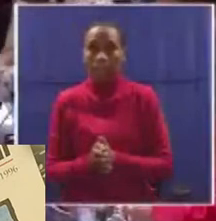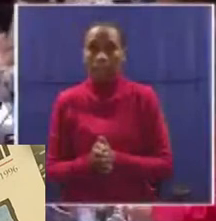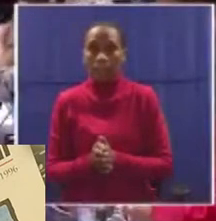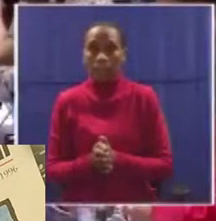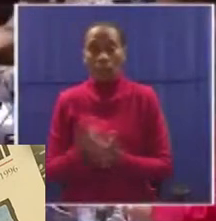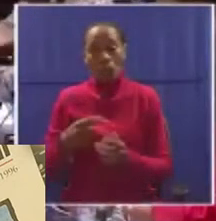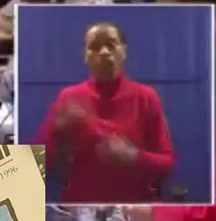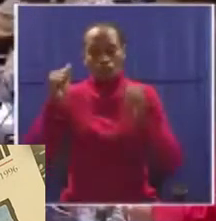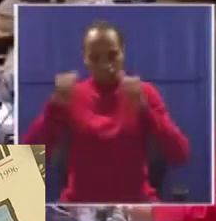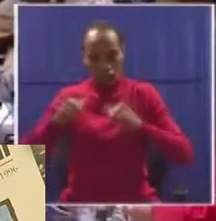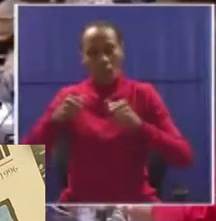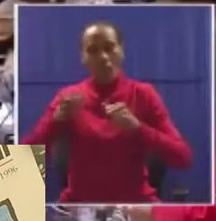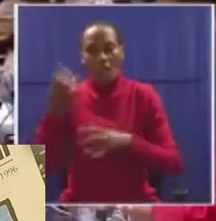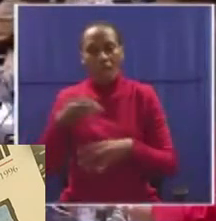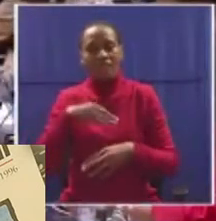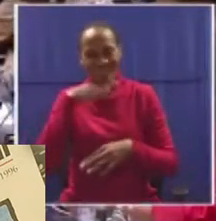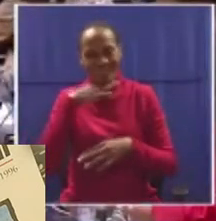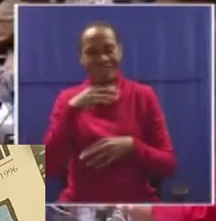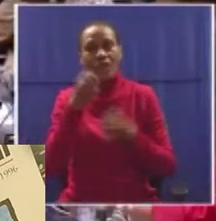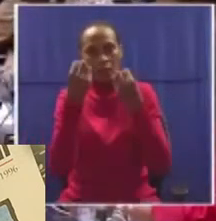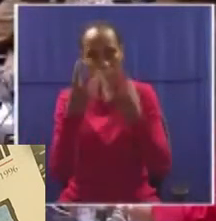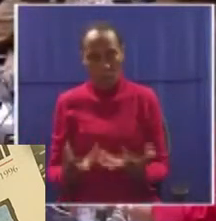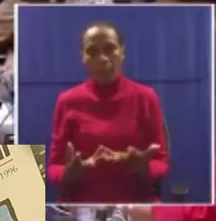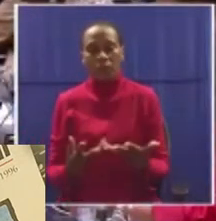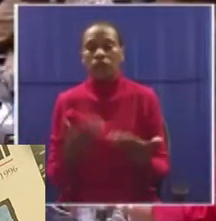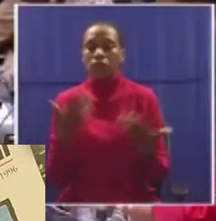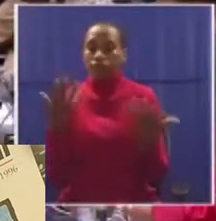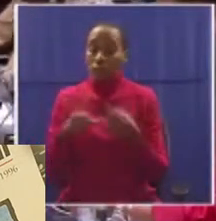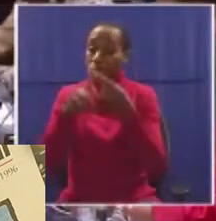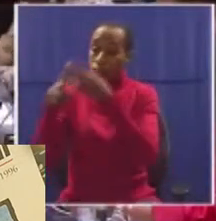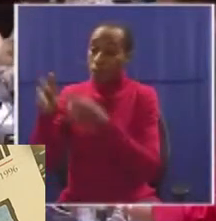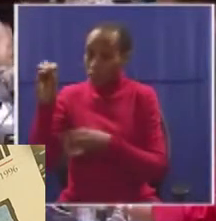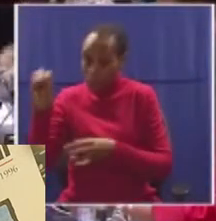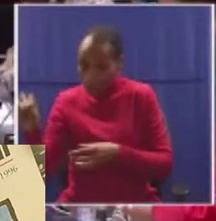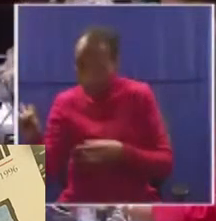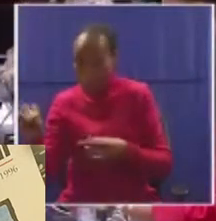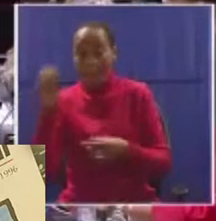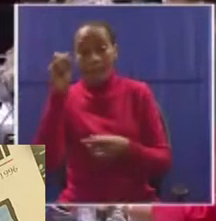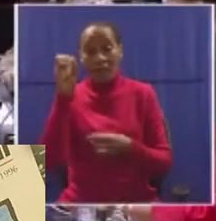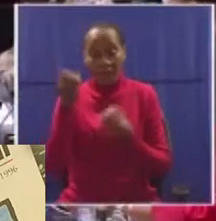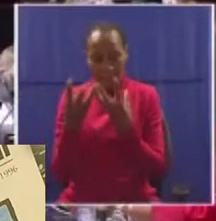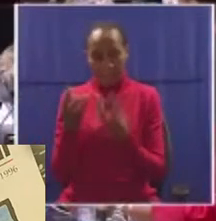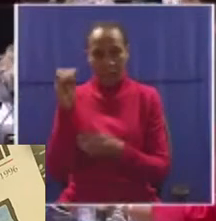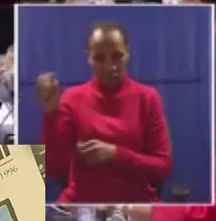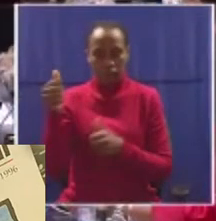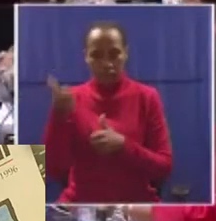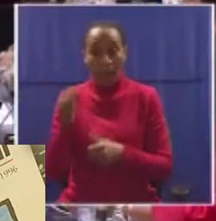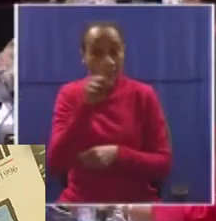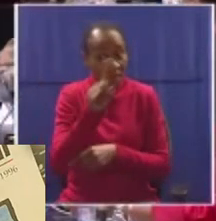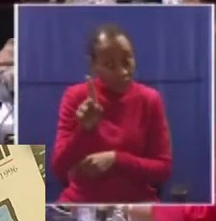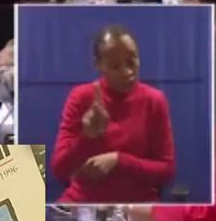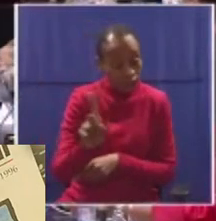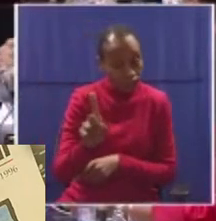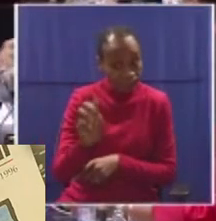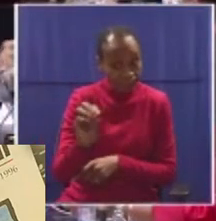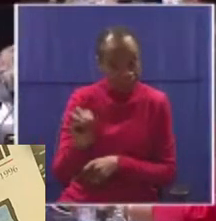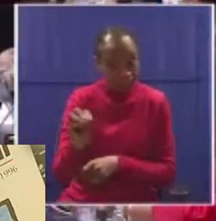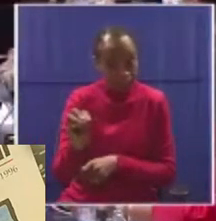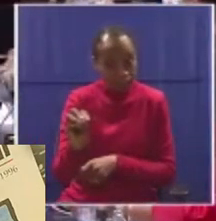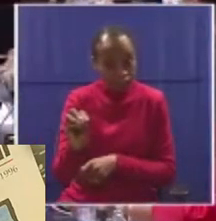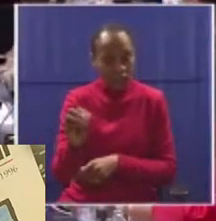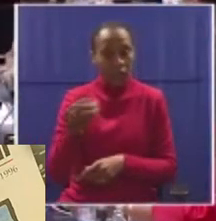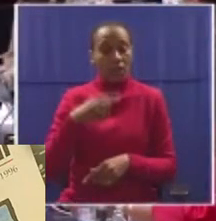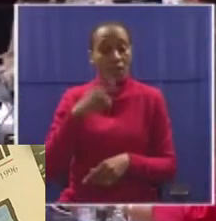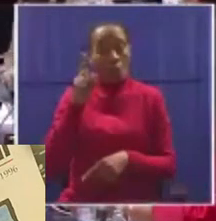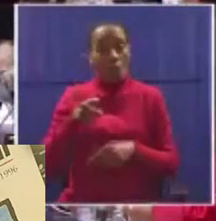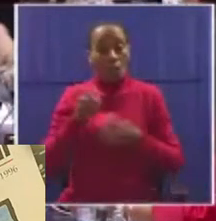we do have the number for the virtual platform however however we are going to